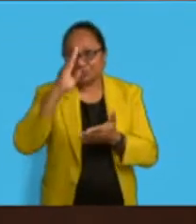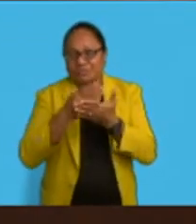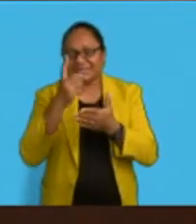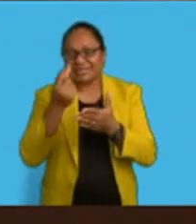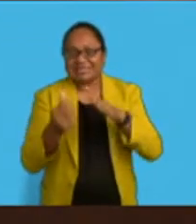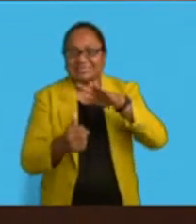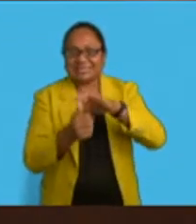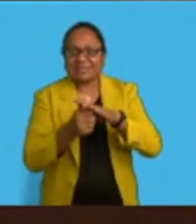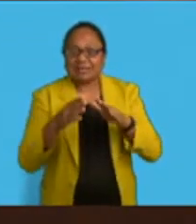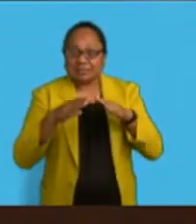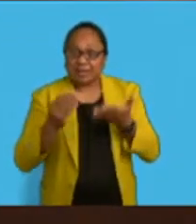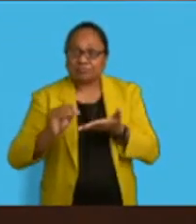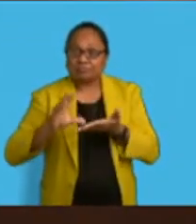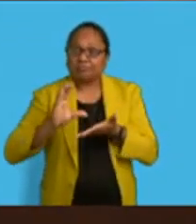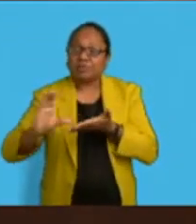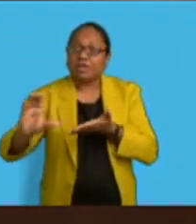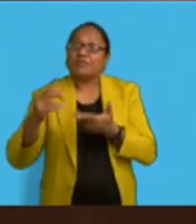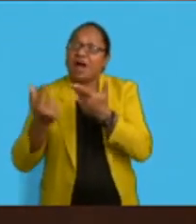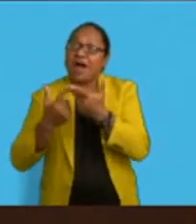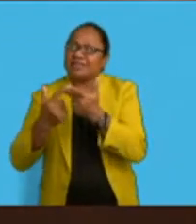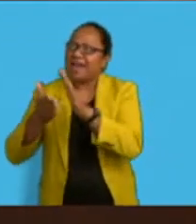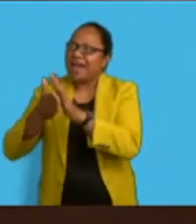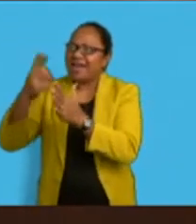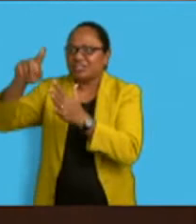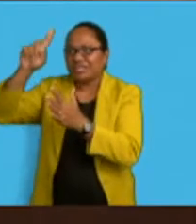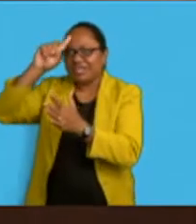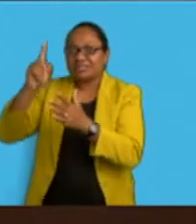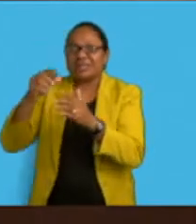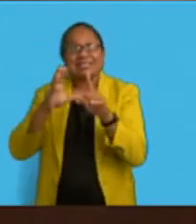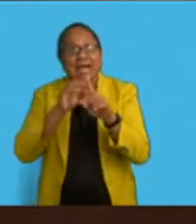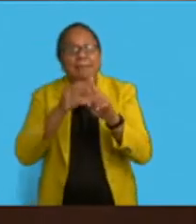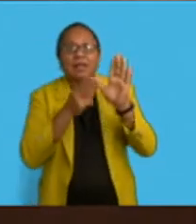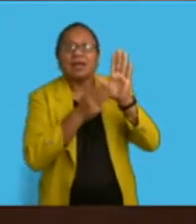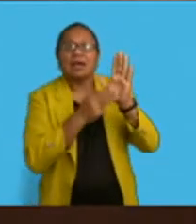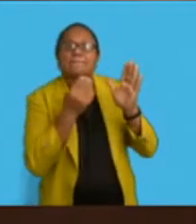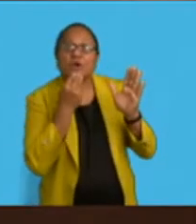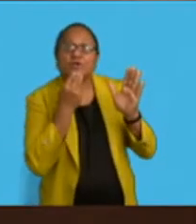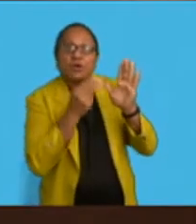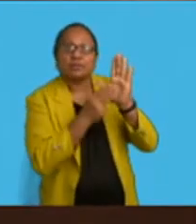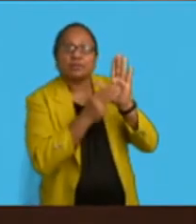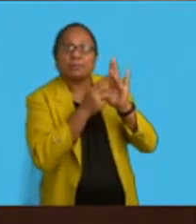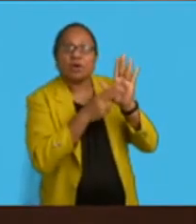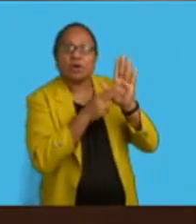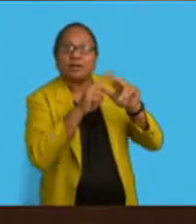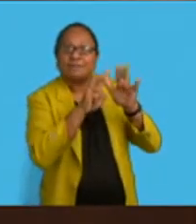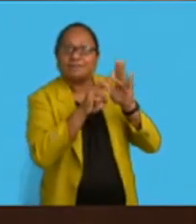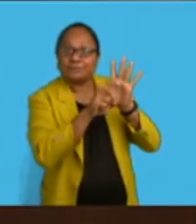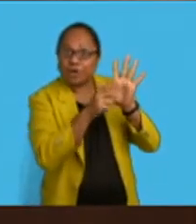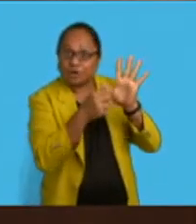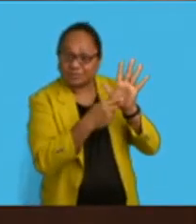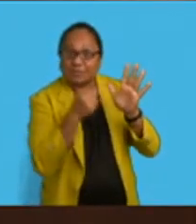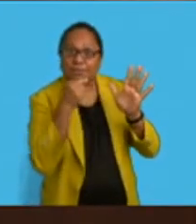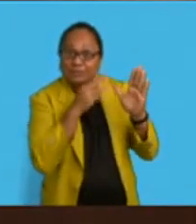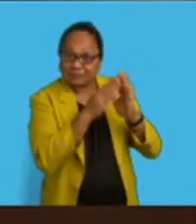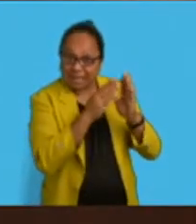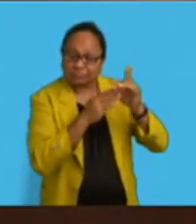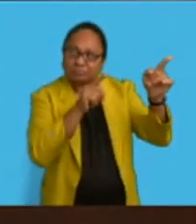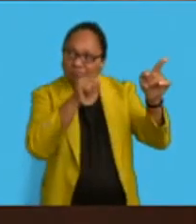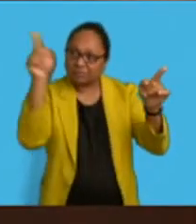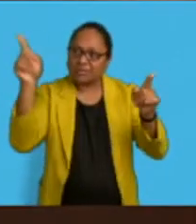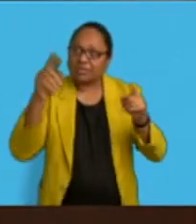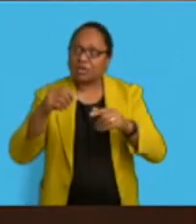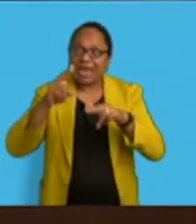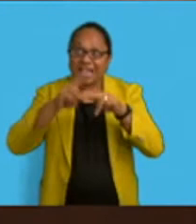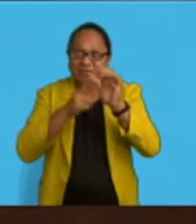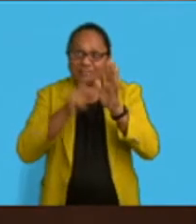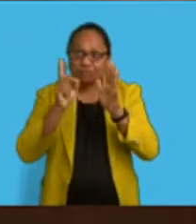providing increased grants to other higher education institutions such as Montfort Boys Town in Savu and Baisari. The Fiji National University has been provided